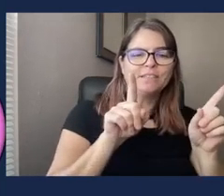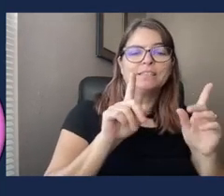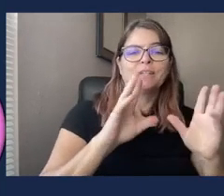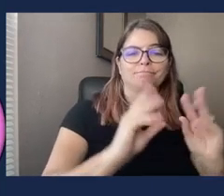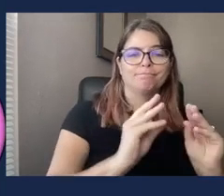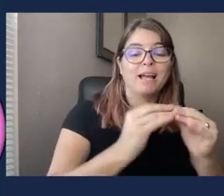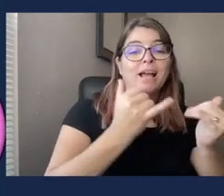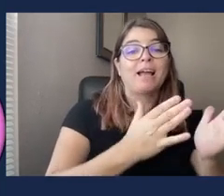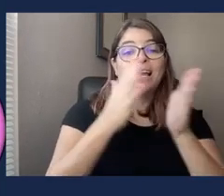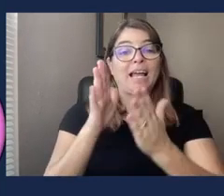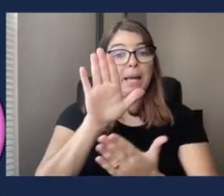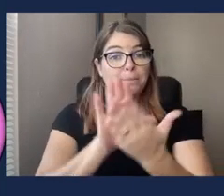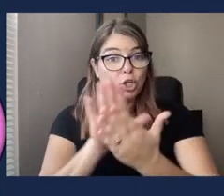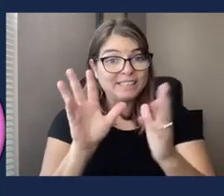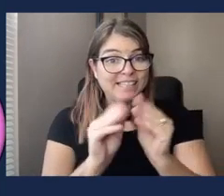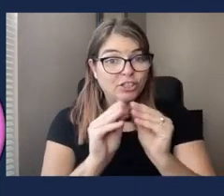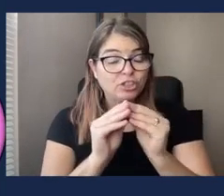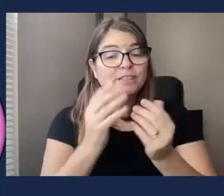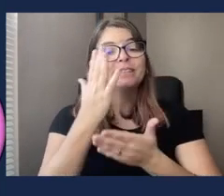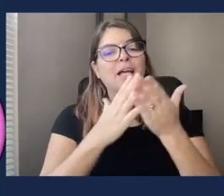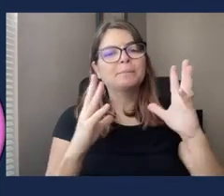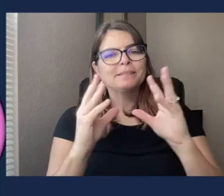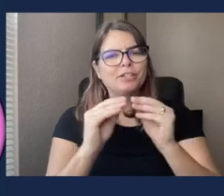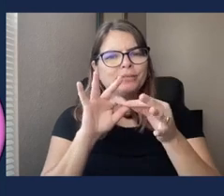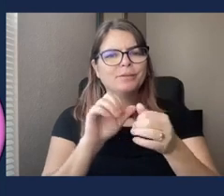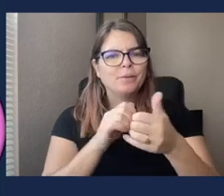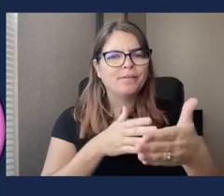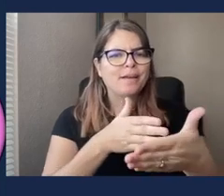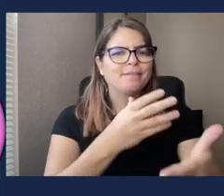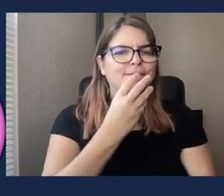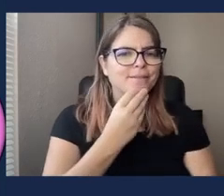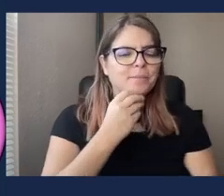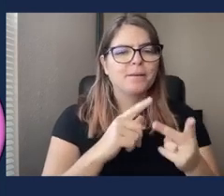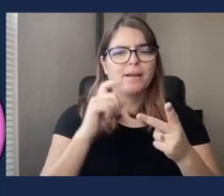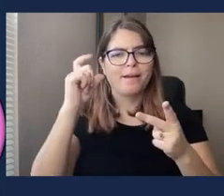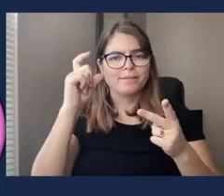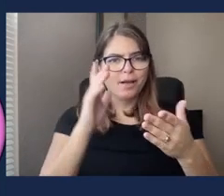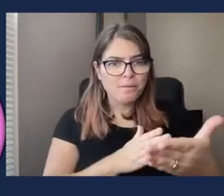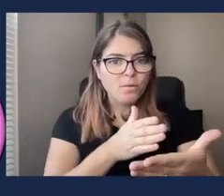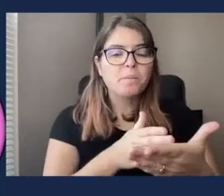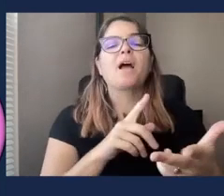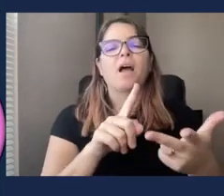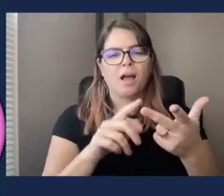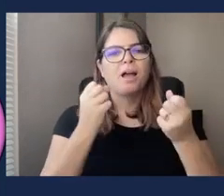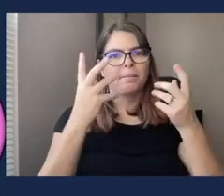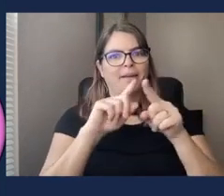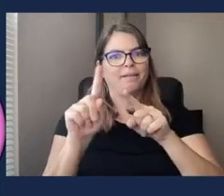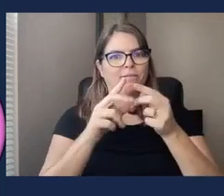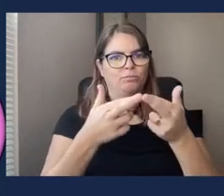sessions, upcoming sessions on anti-Semitism and Islamophobia, and many more resources that can be found on our